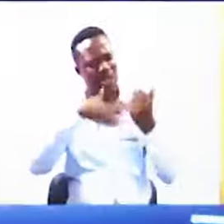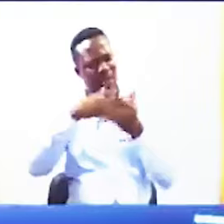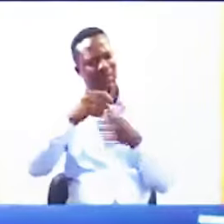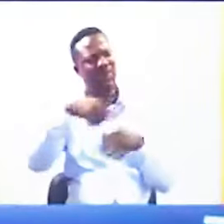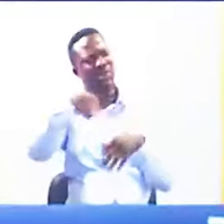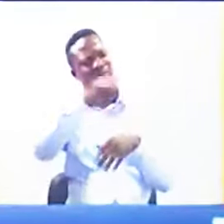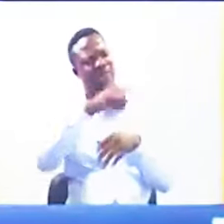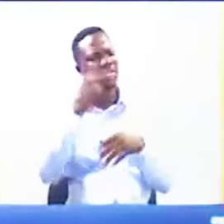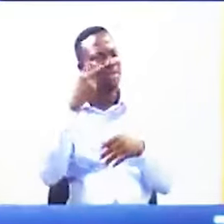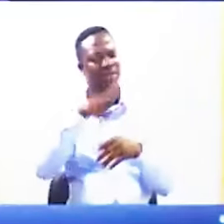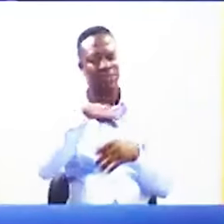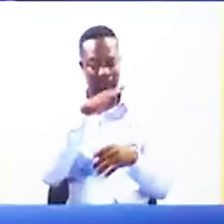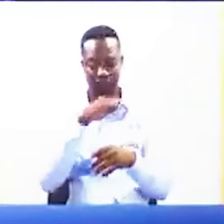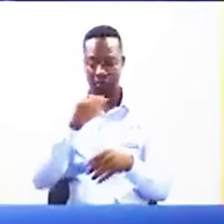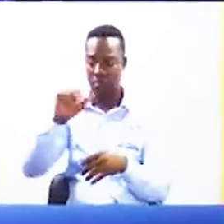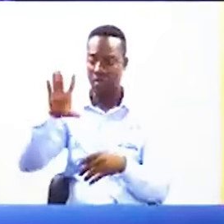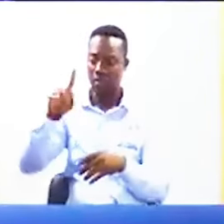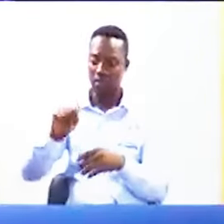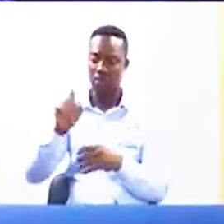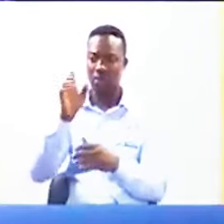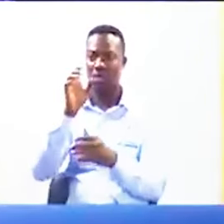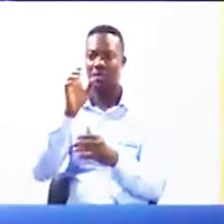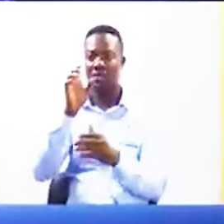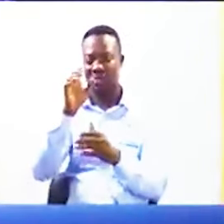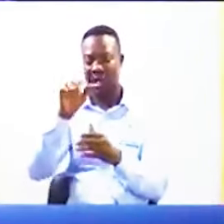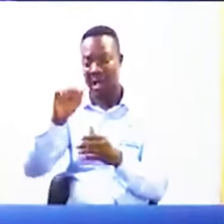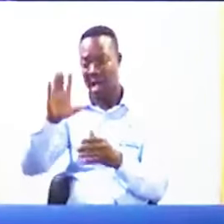10, by revelation, by